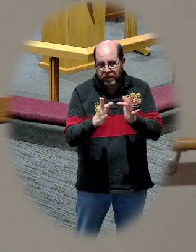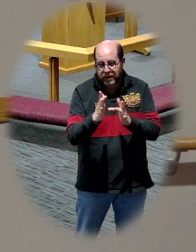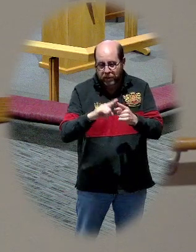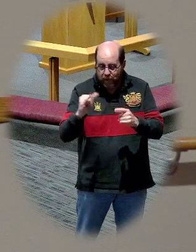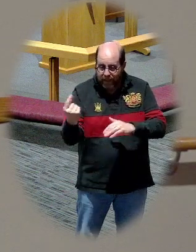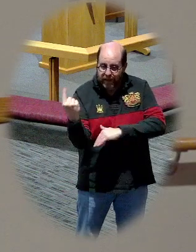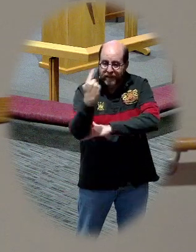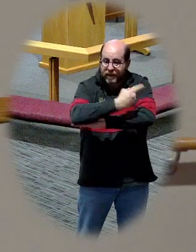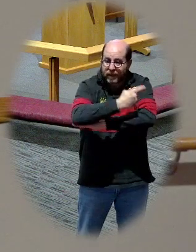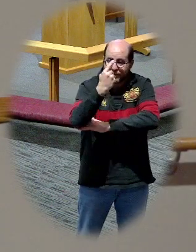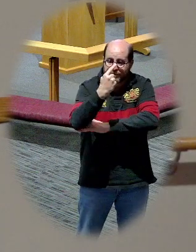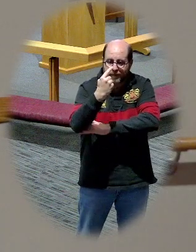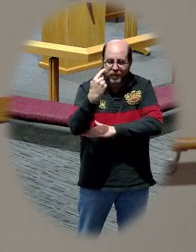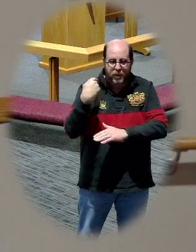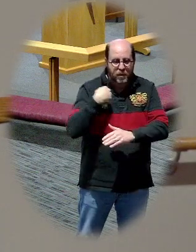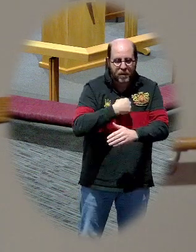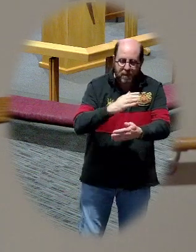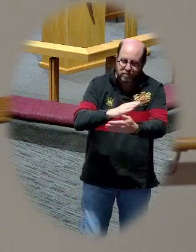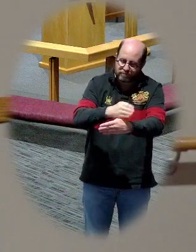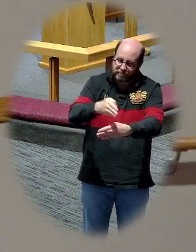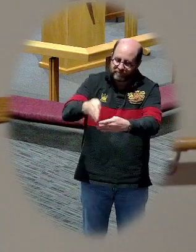We're finished products,